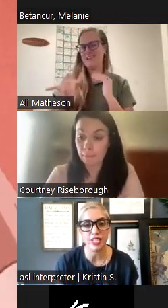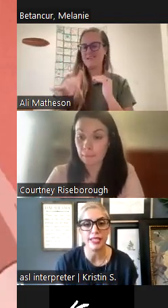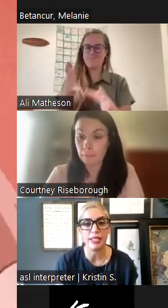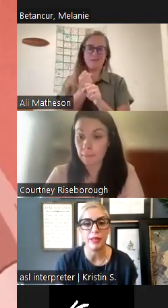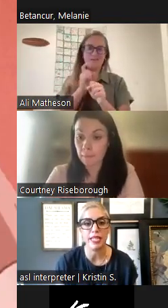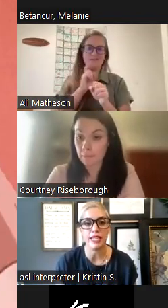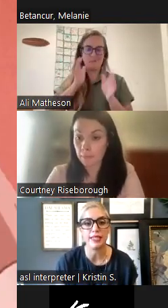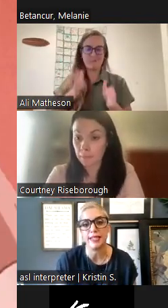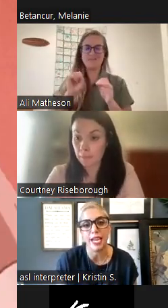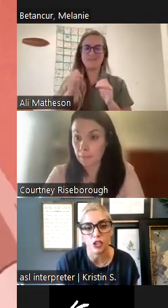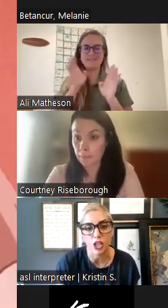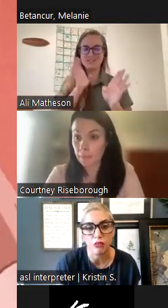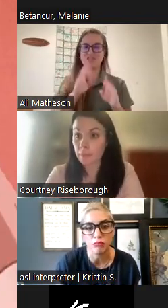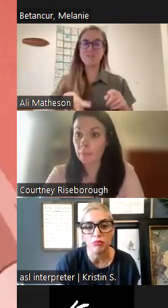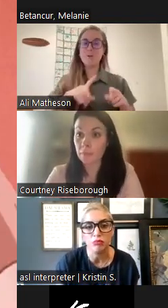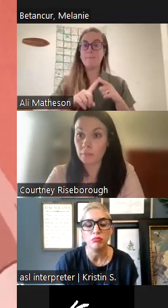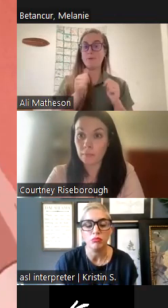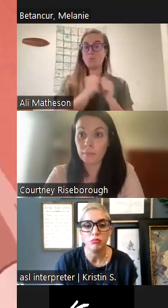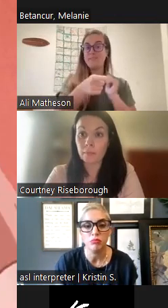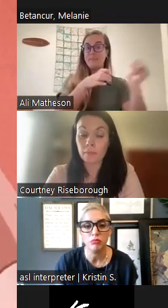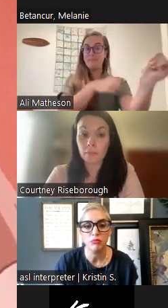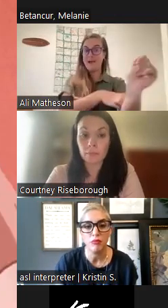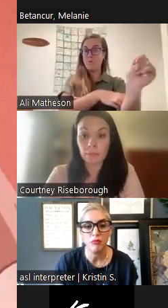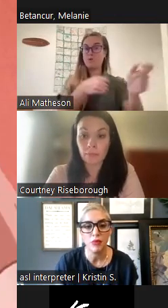ways to just get somebody's attention.